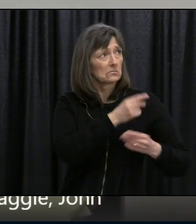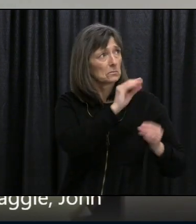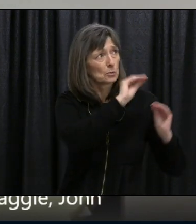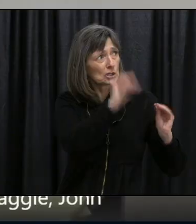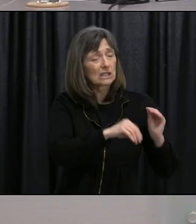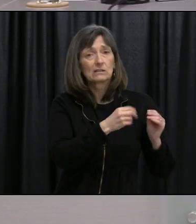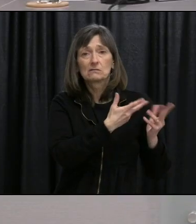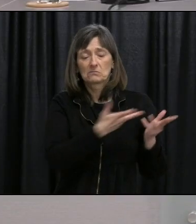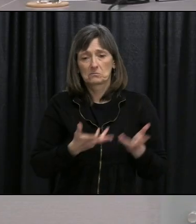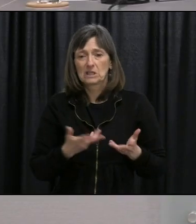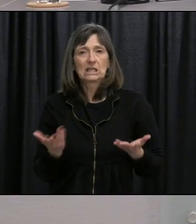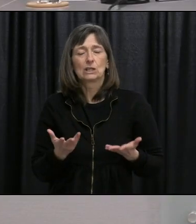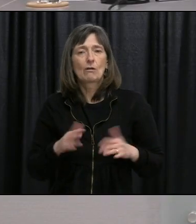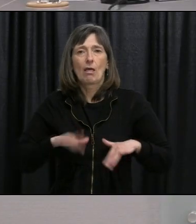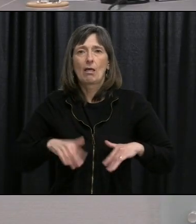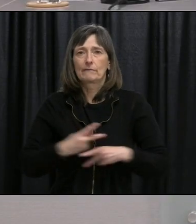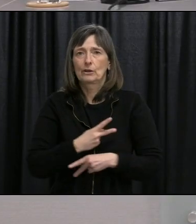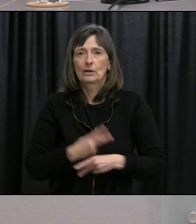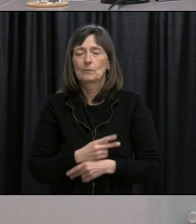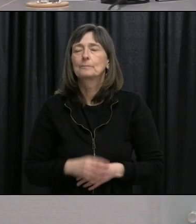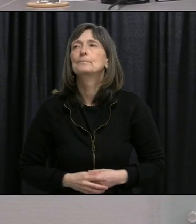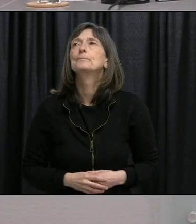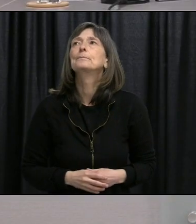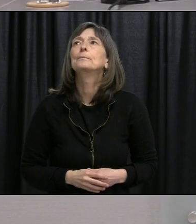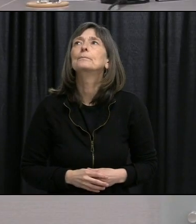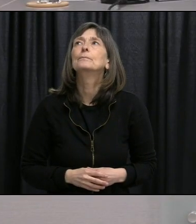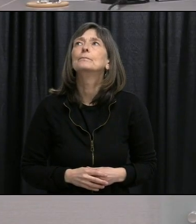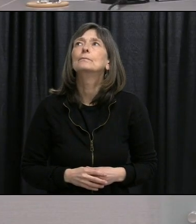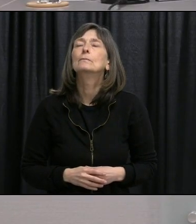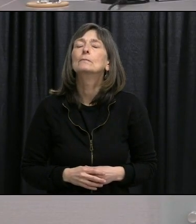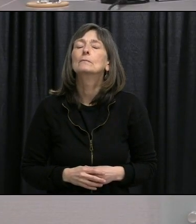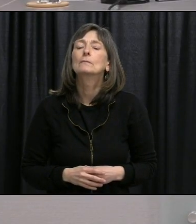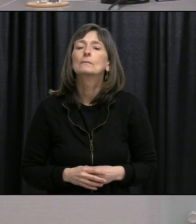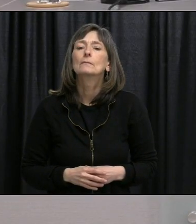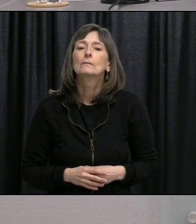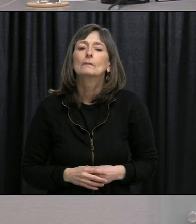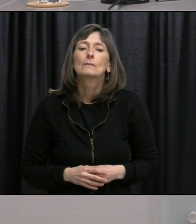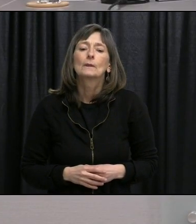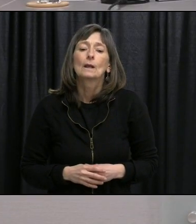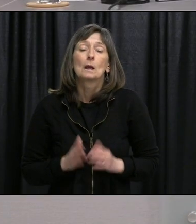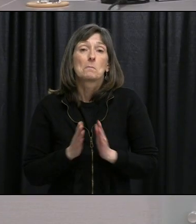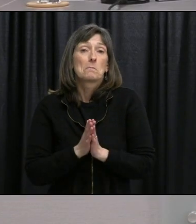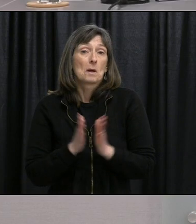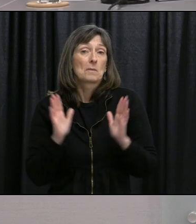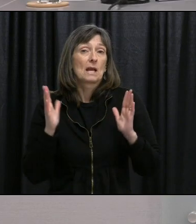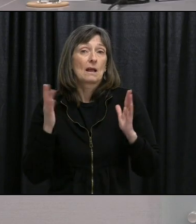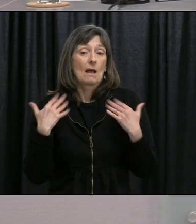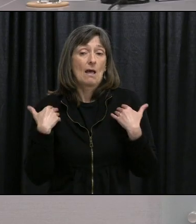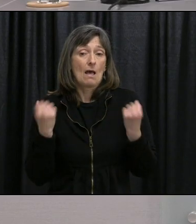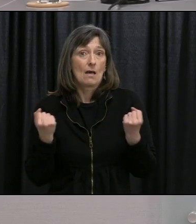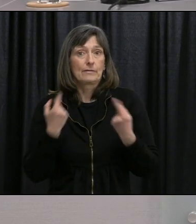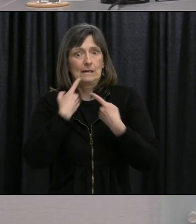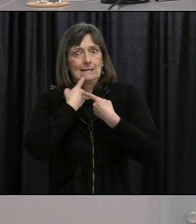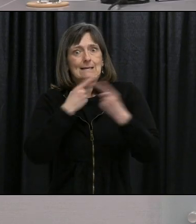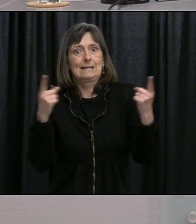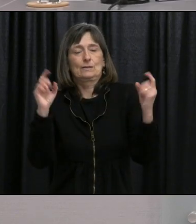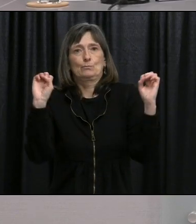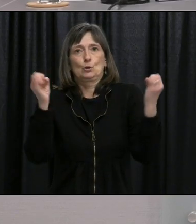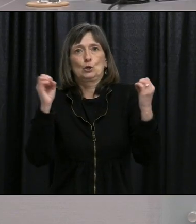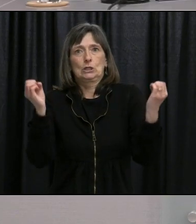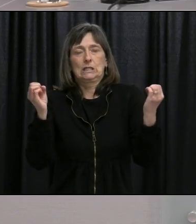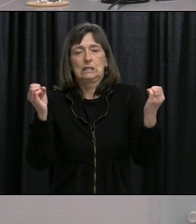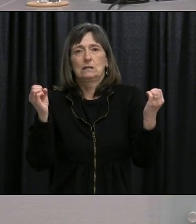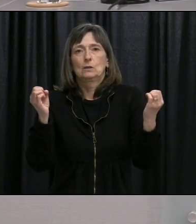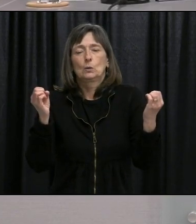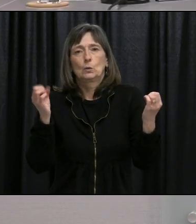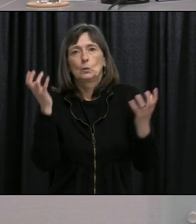my final question, we've come a long way in the span of when the public health state of emergency was declared to where we are now.